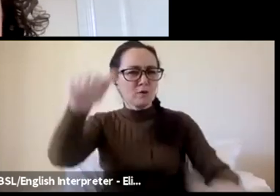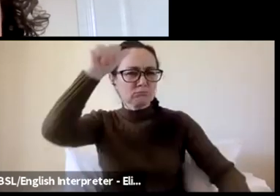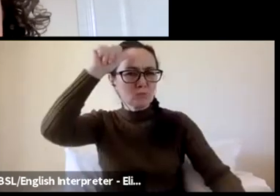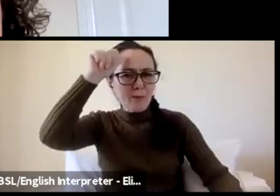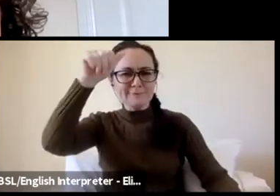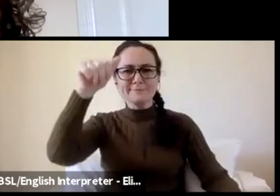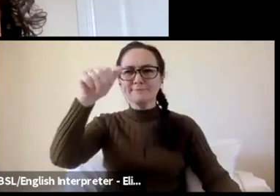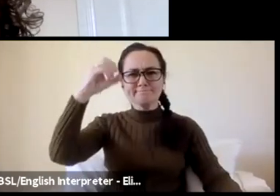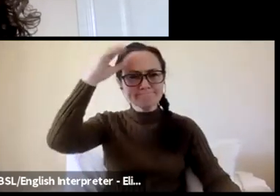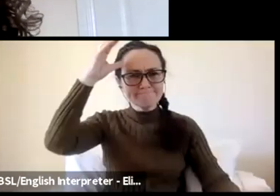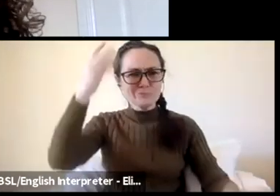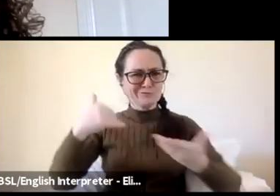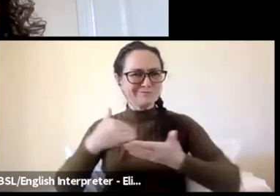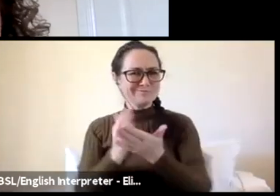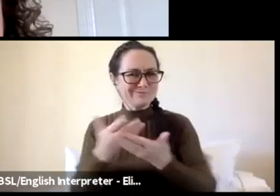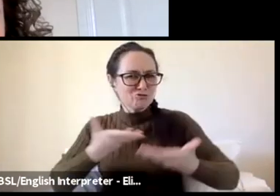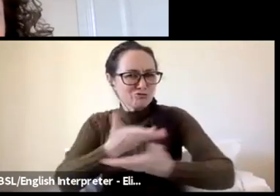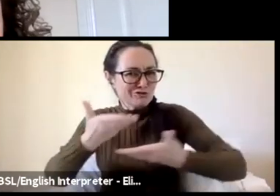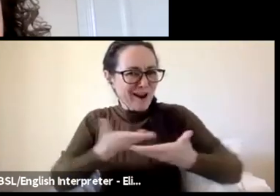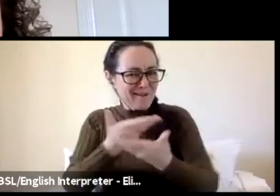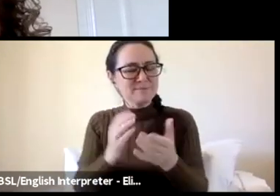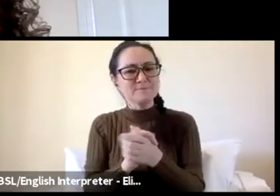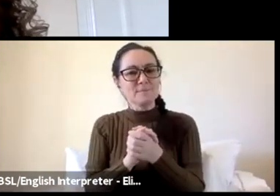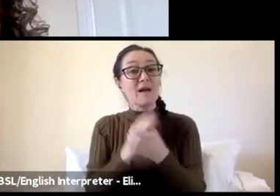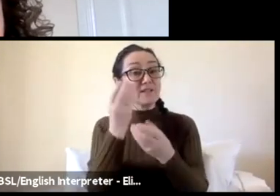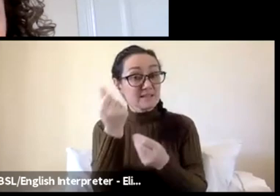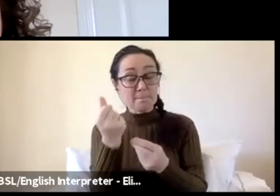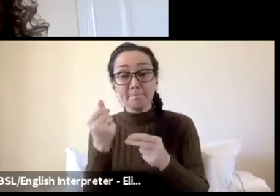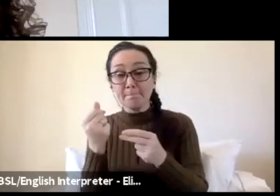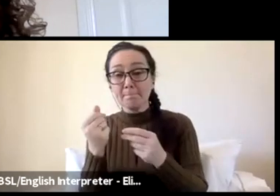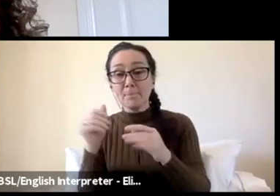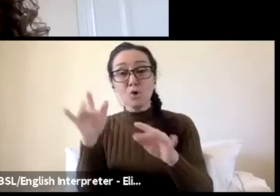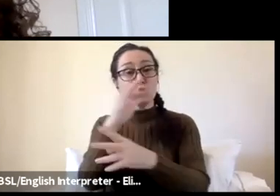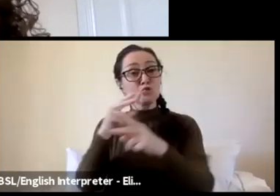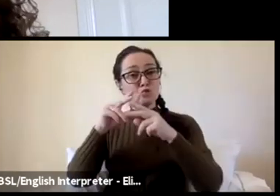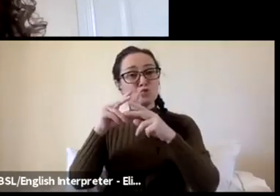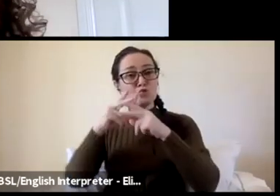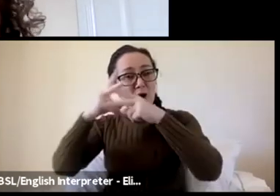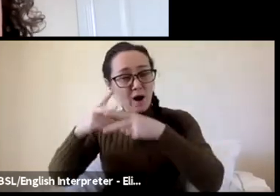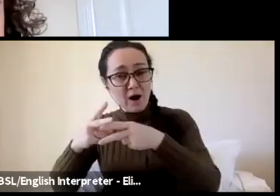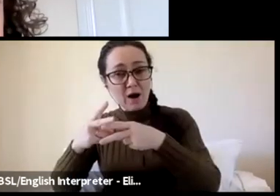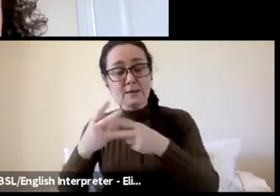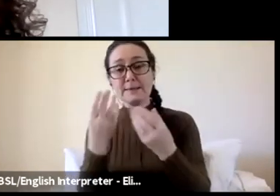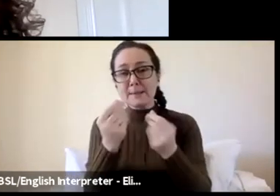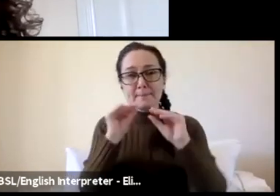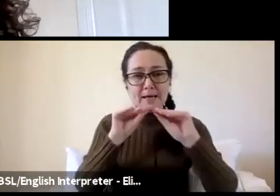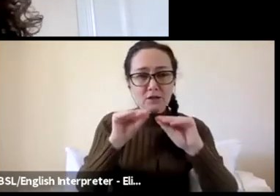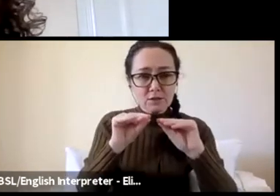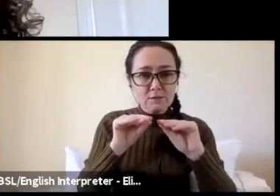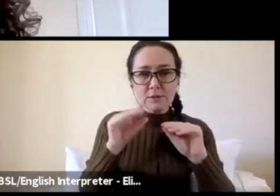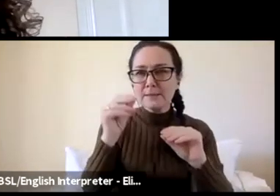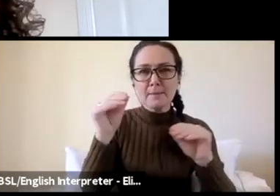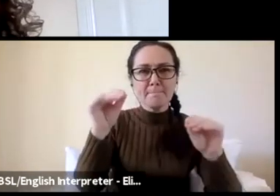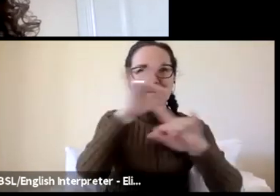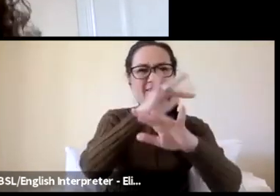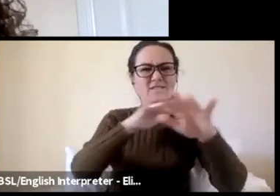at the UPR. Brilliant. We've got some people working in social care, some in education, a few in environment and climate change, which is great with